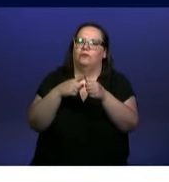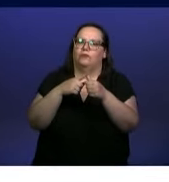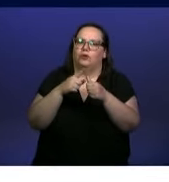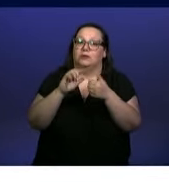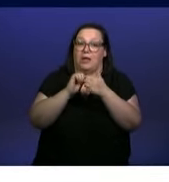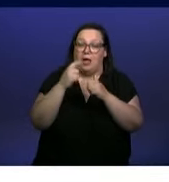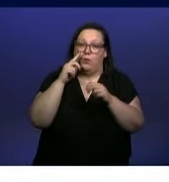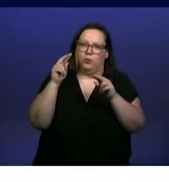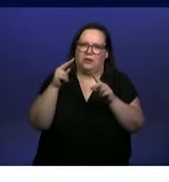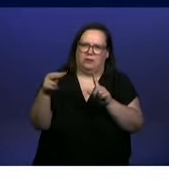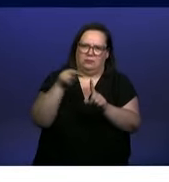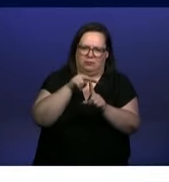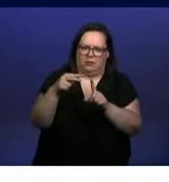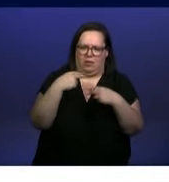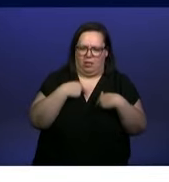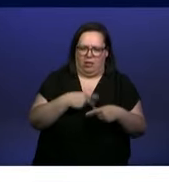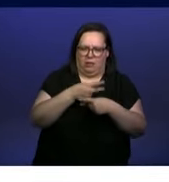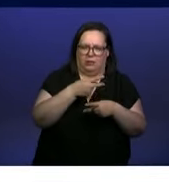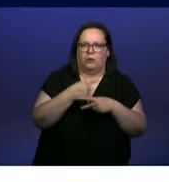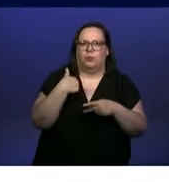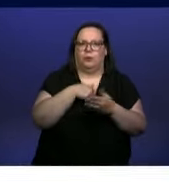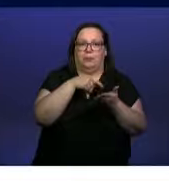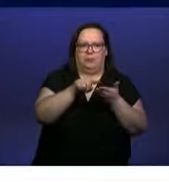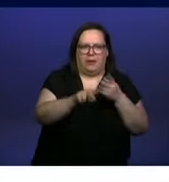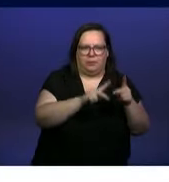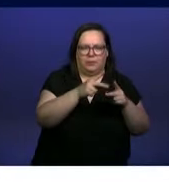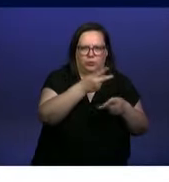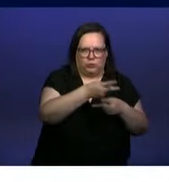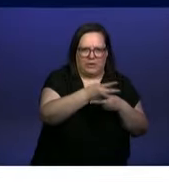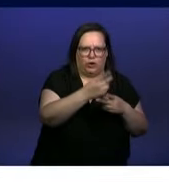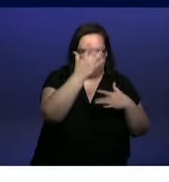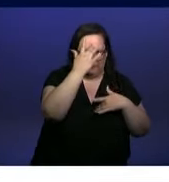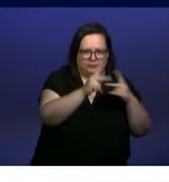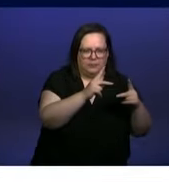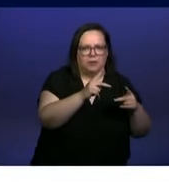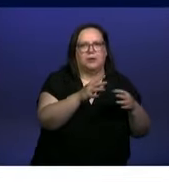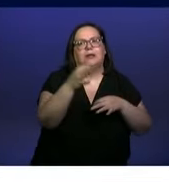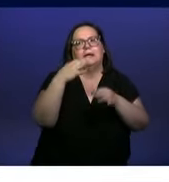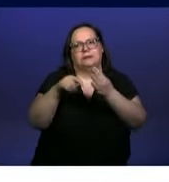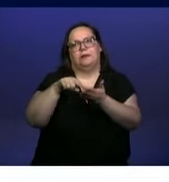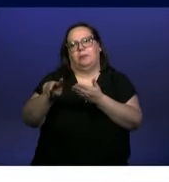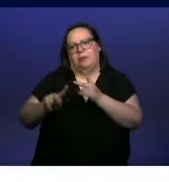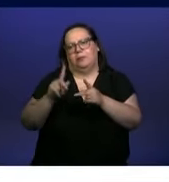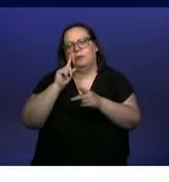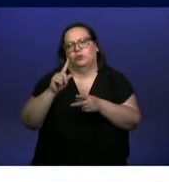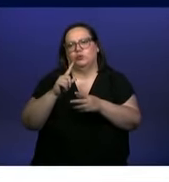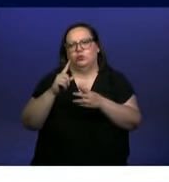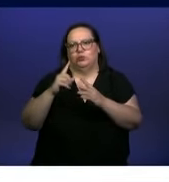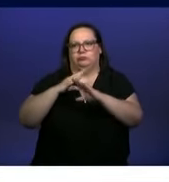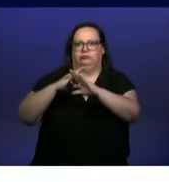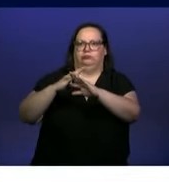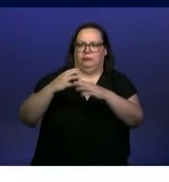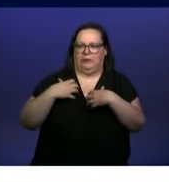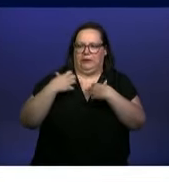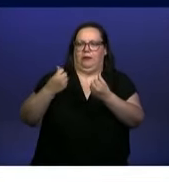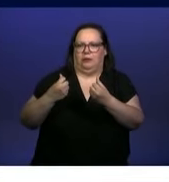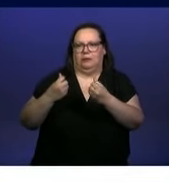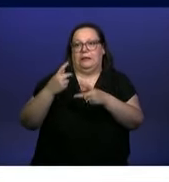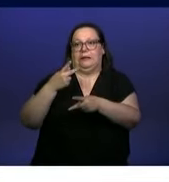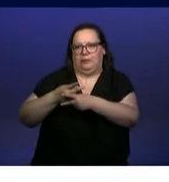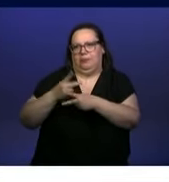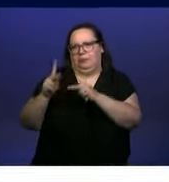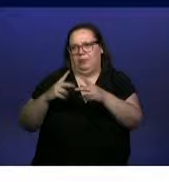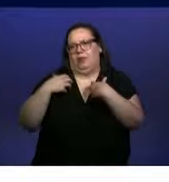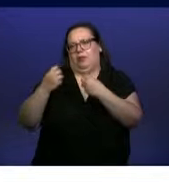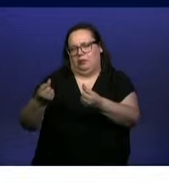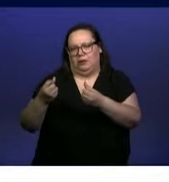paying people to take care of sick people instead of paying people to keep people well. That one change would be dramatic. The second is the way we view